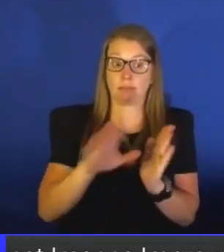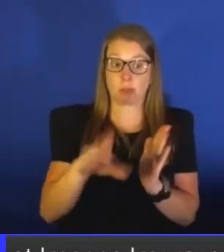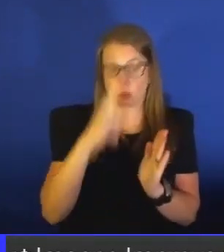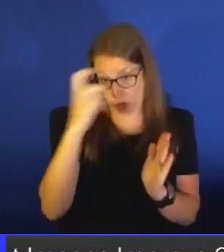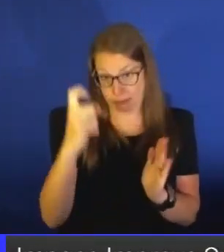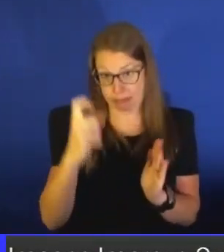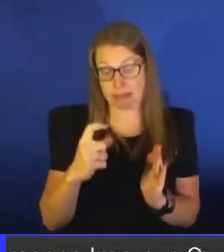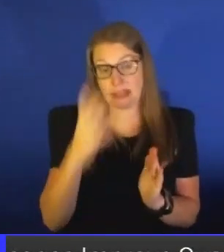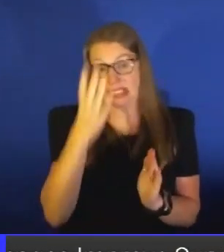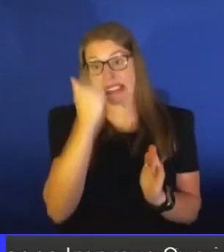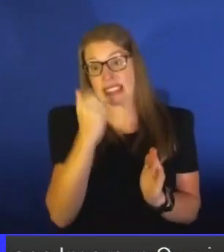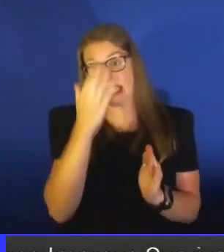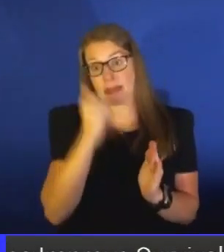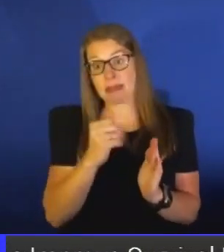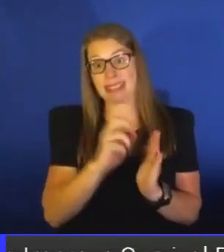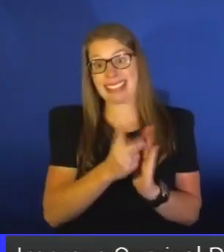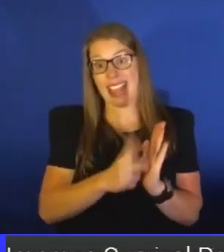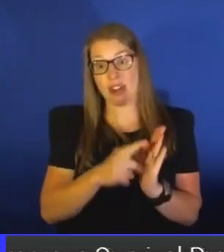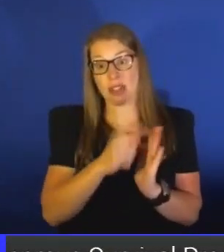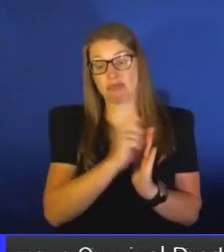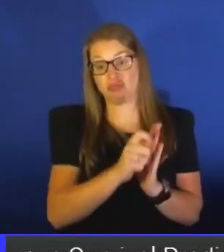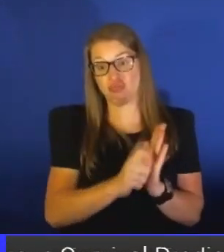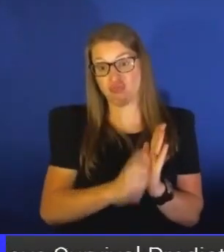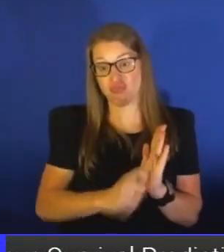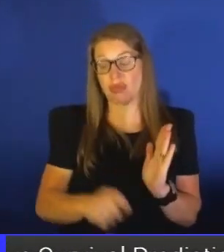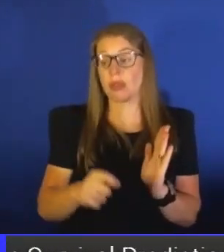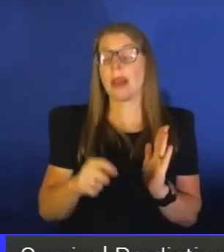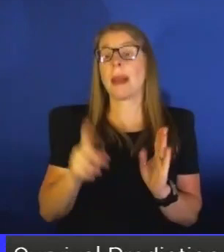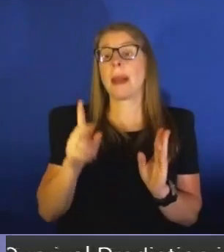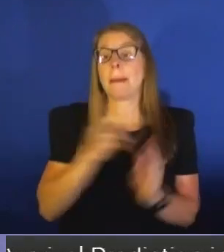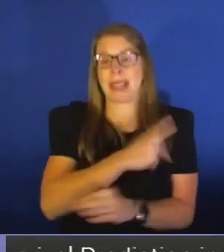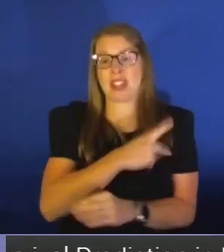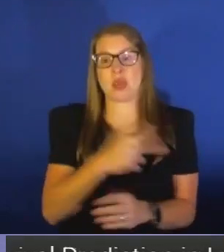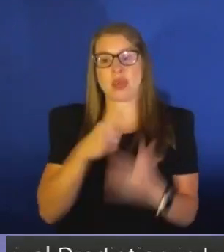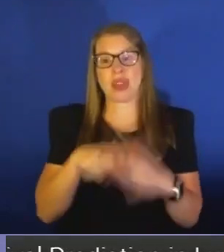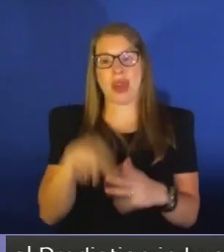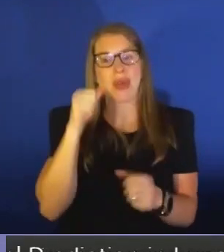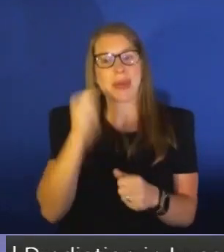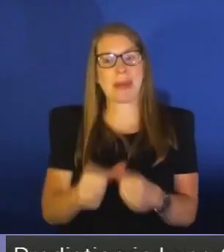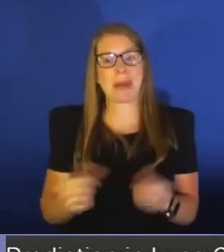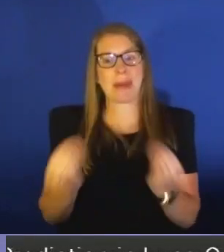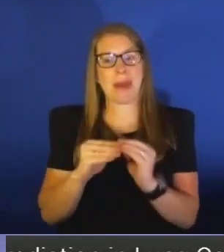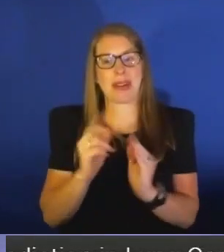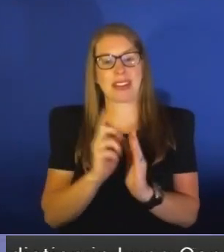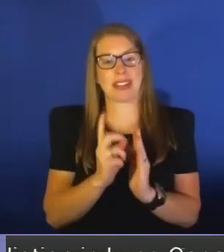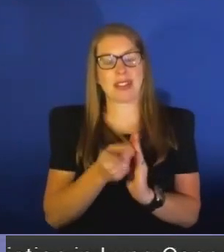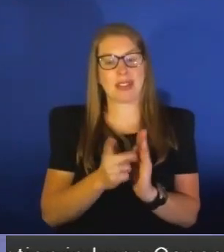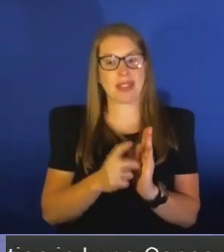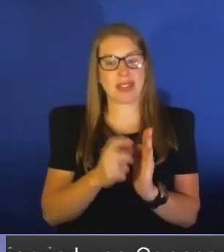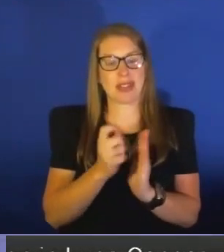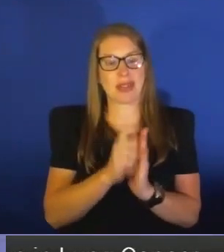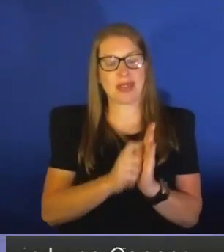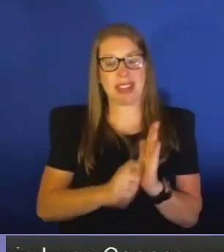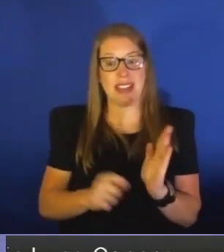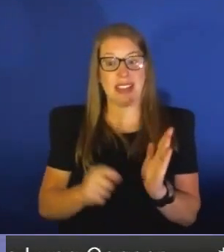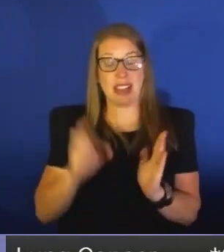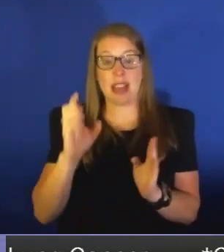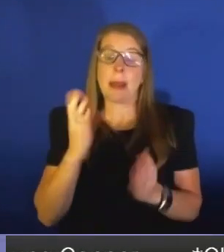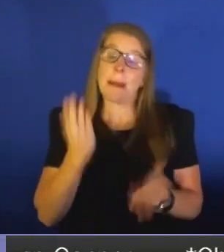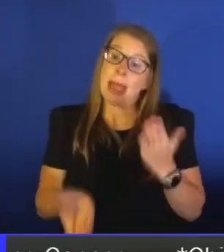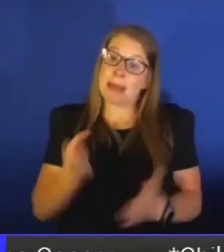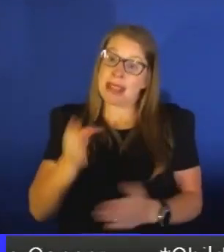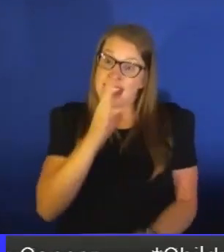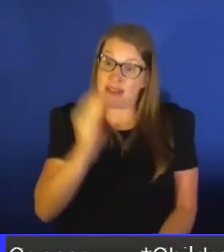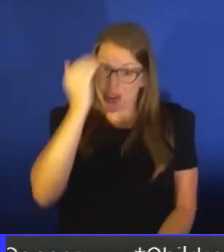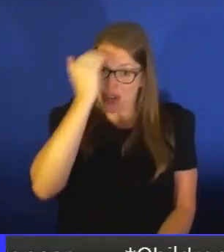diary, patients will start recalling more. What I hear you saying is that we may just never know, right? When it comes to dreams, we may never know, but we're getting more